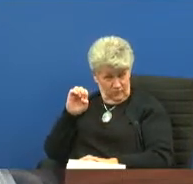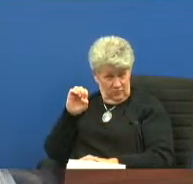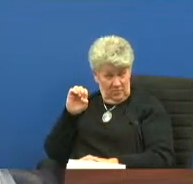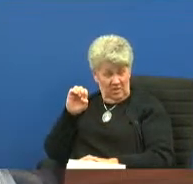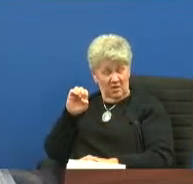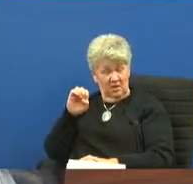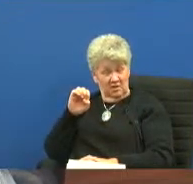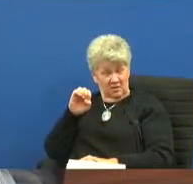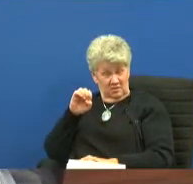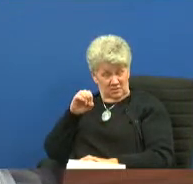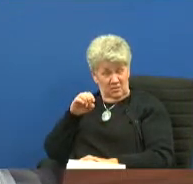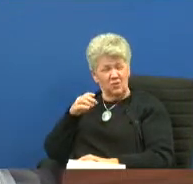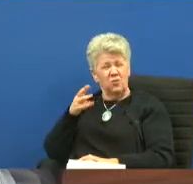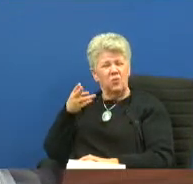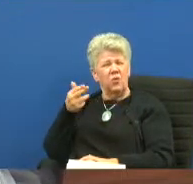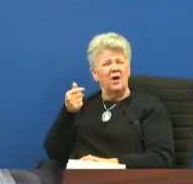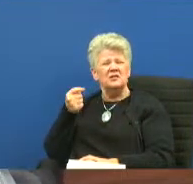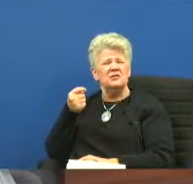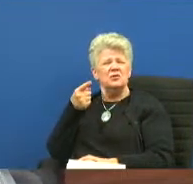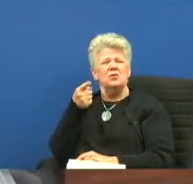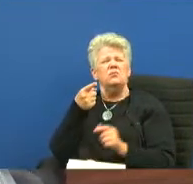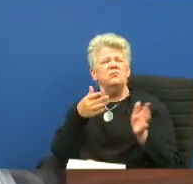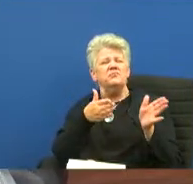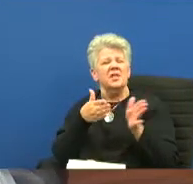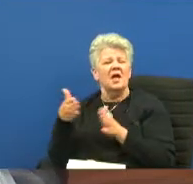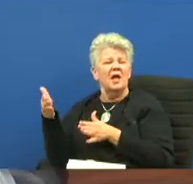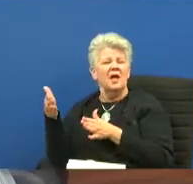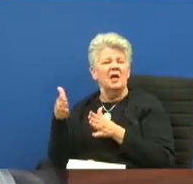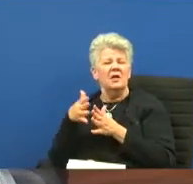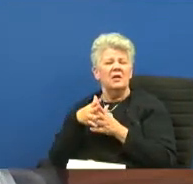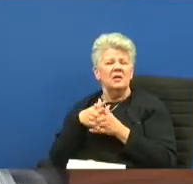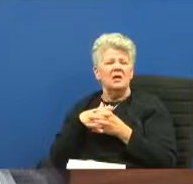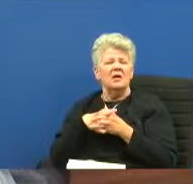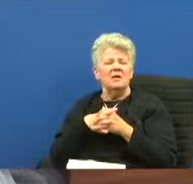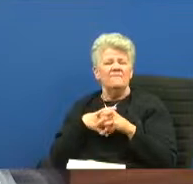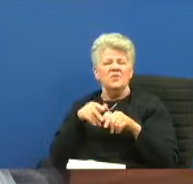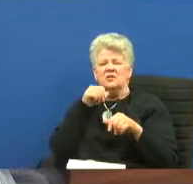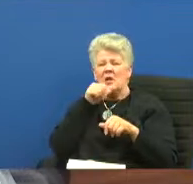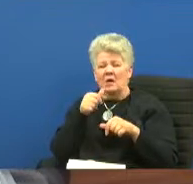or anything like that? Is there anything that y'all are doing above and beyond